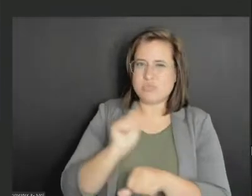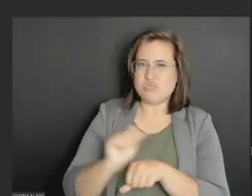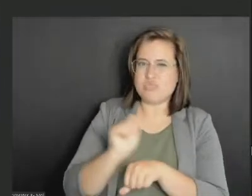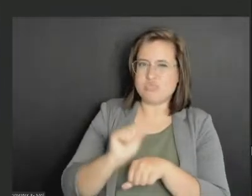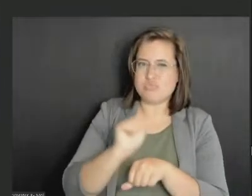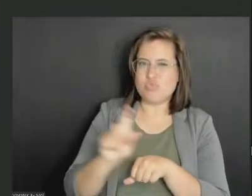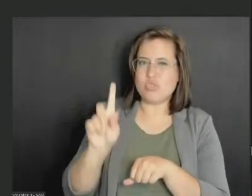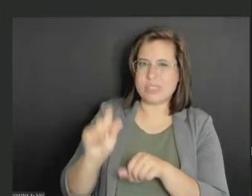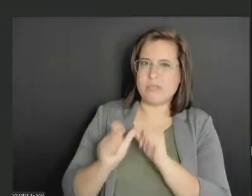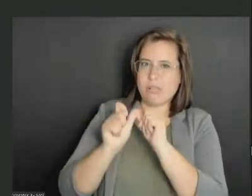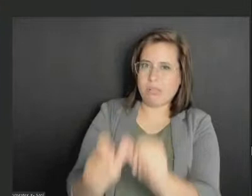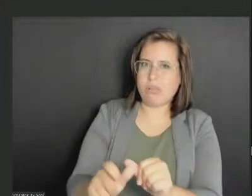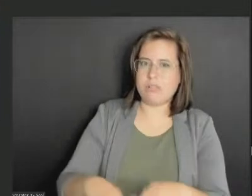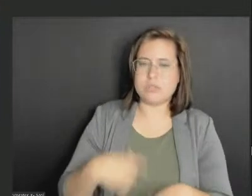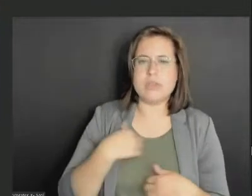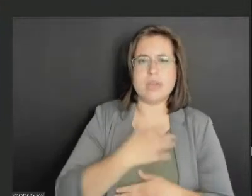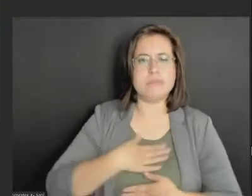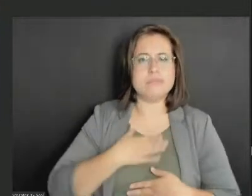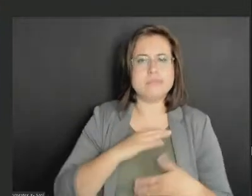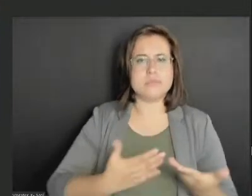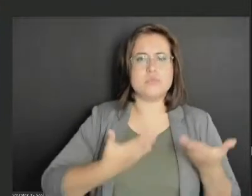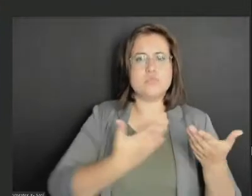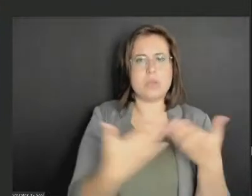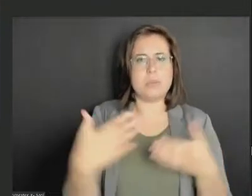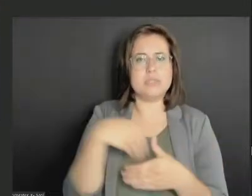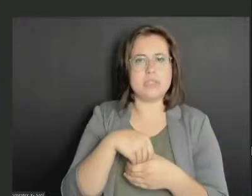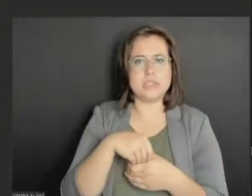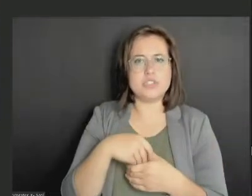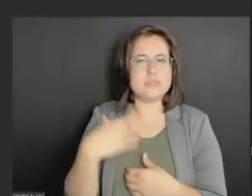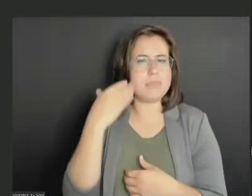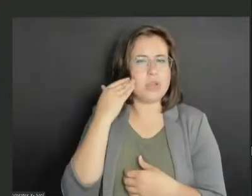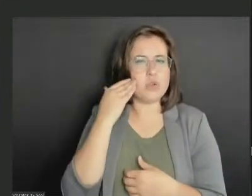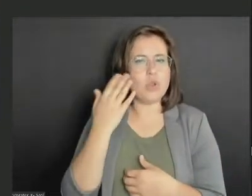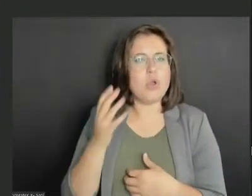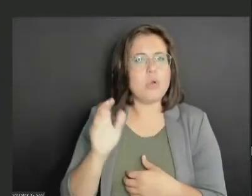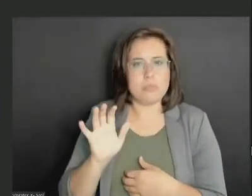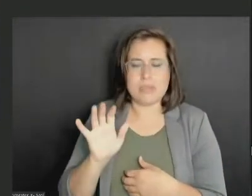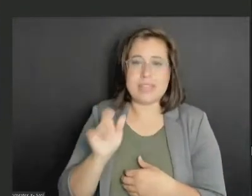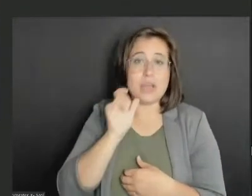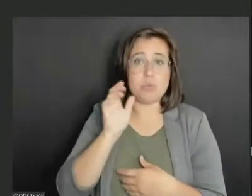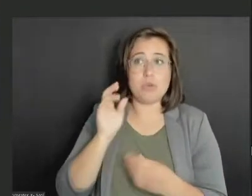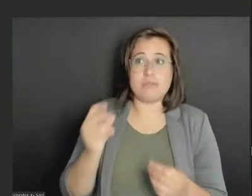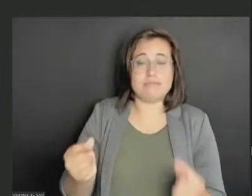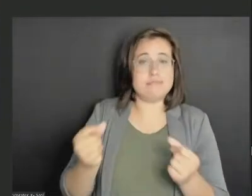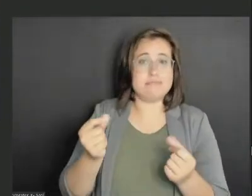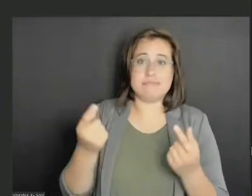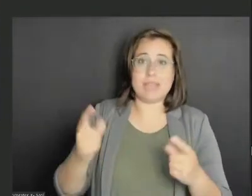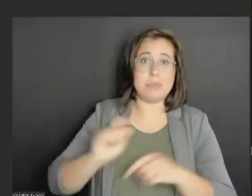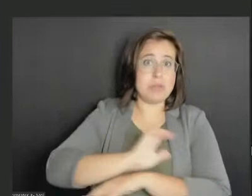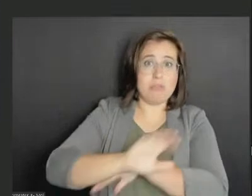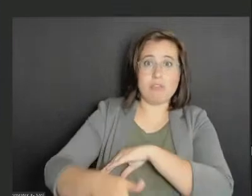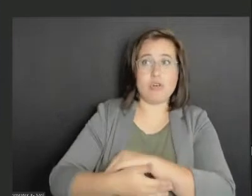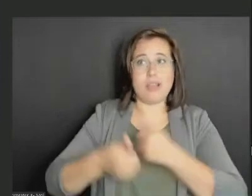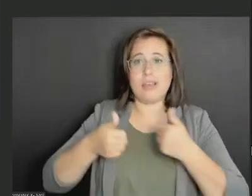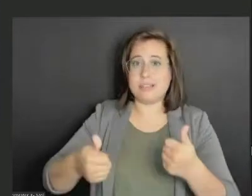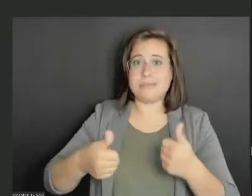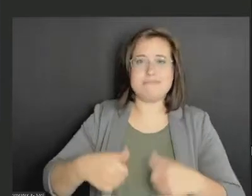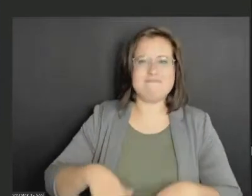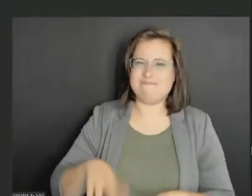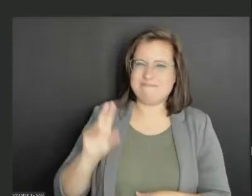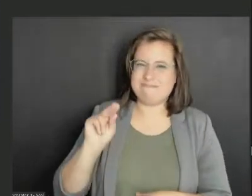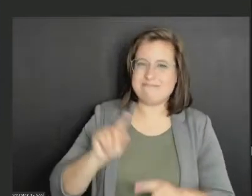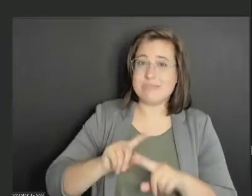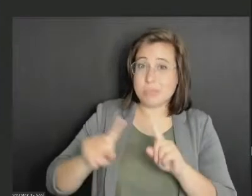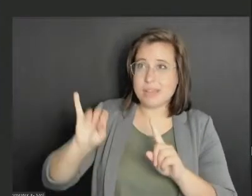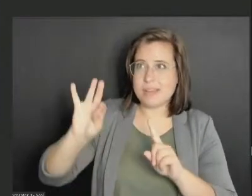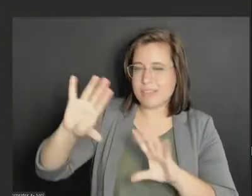I appreciate that recommendation being in there. And I just know that that one will not happen overnight. But if that group does their work